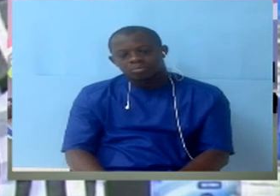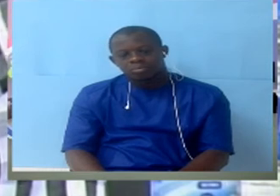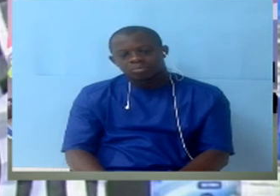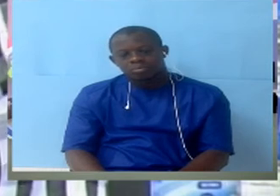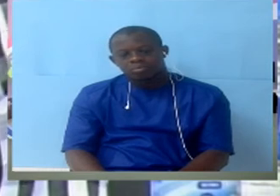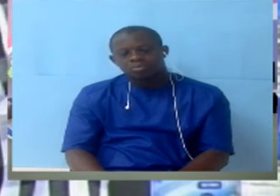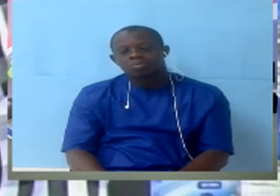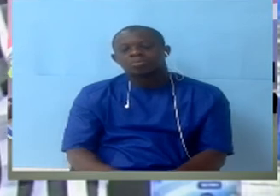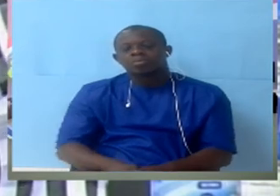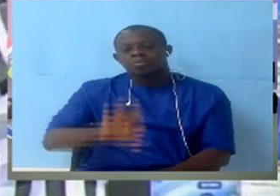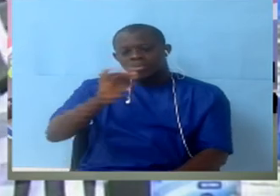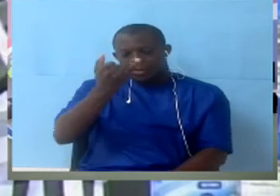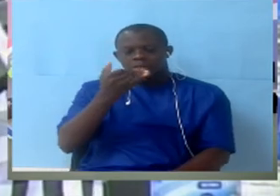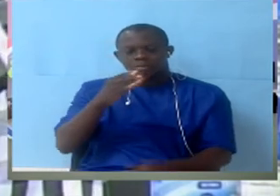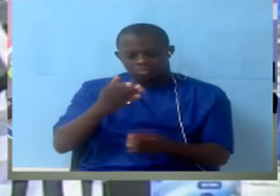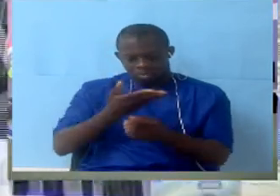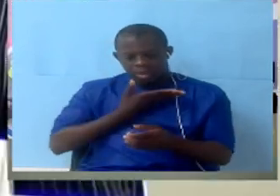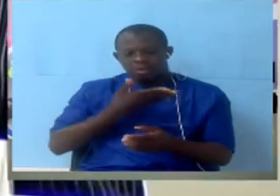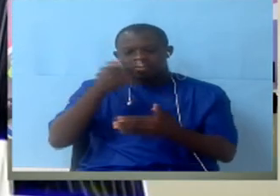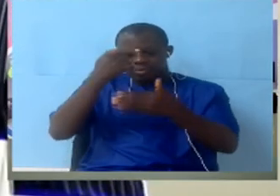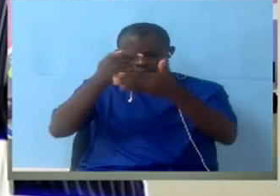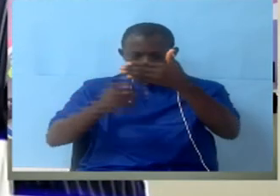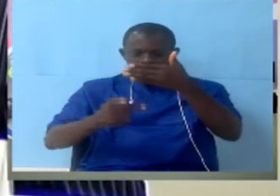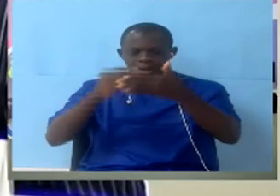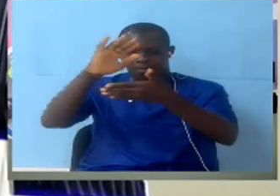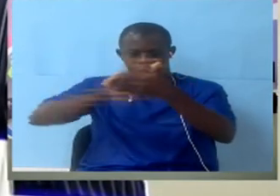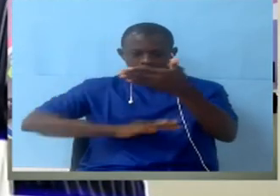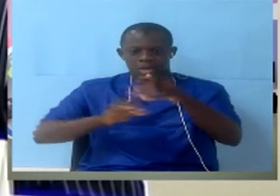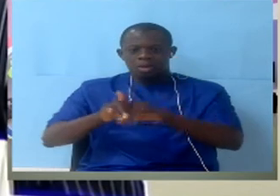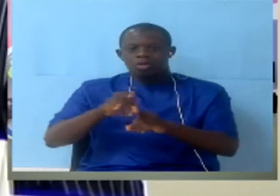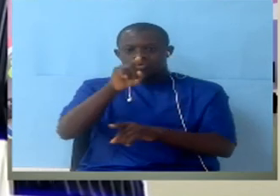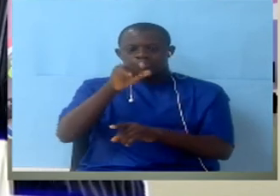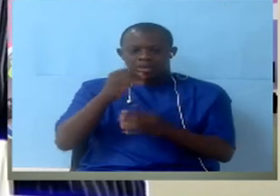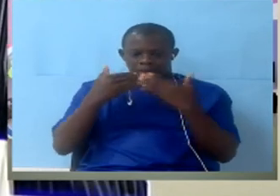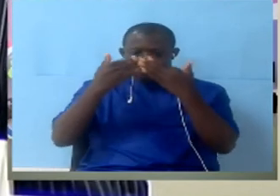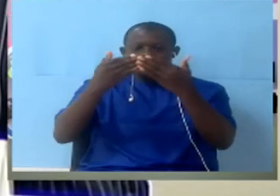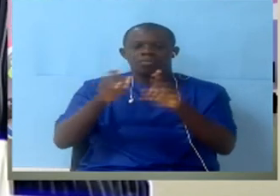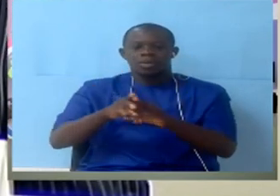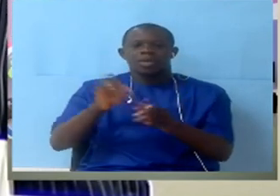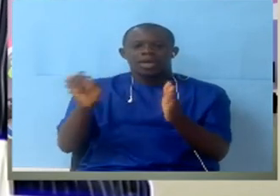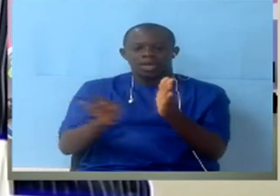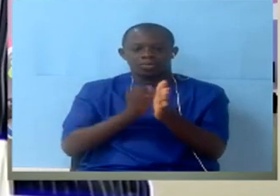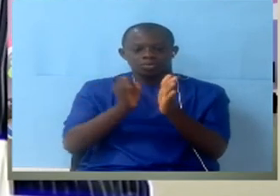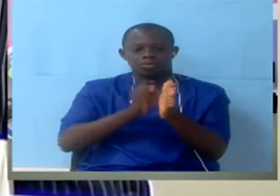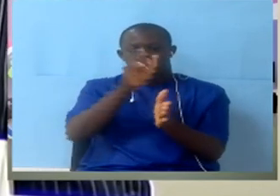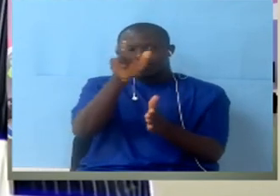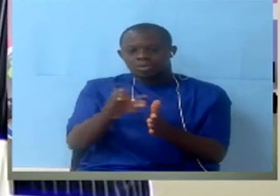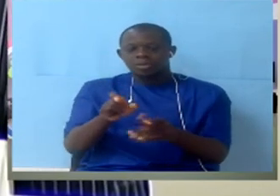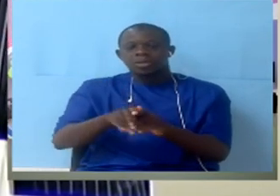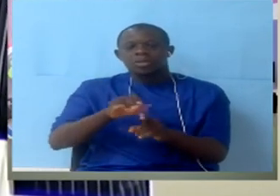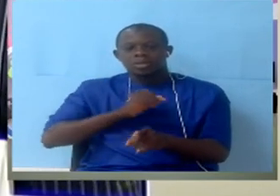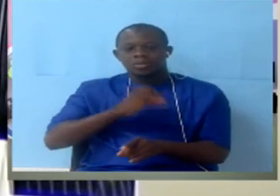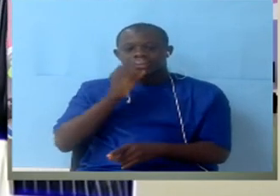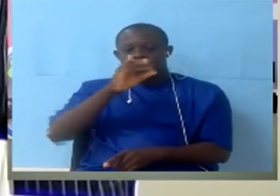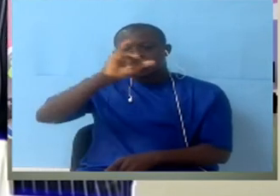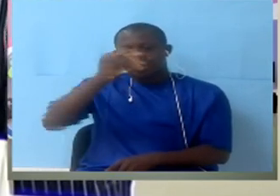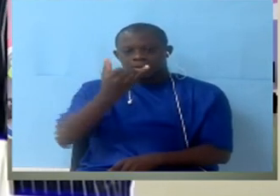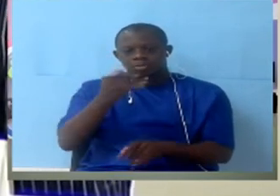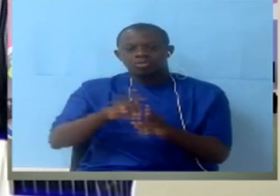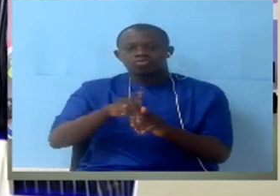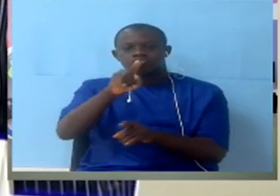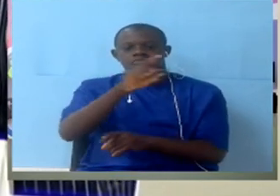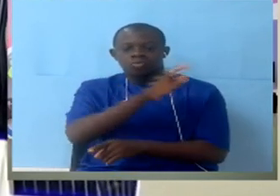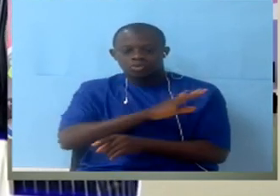a statement. Yes, it's part of my statement. That you said that to the investigator. You all of na kisikisir lali. Ha. Yes. You